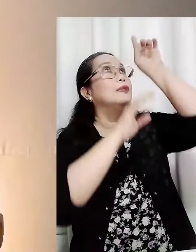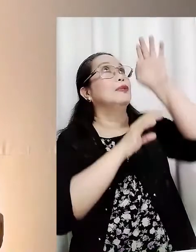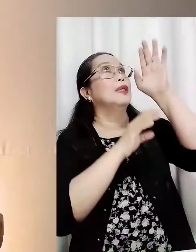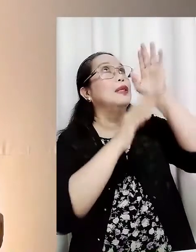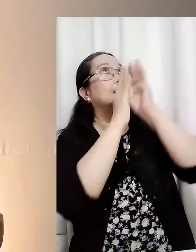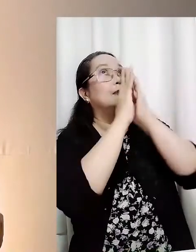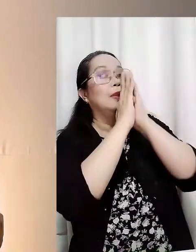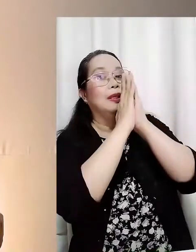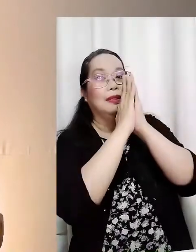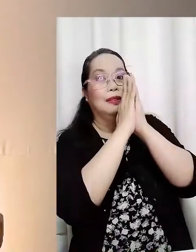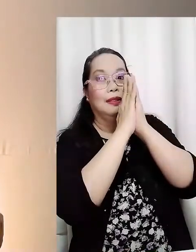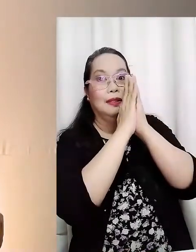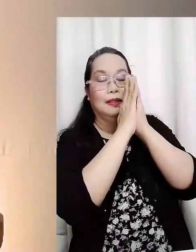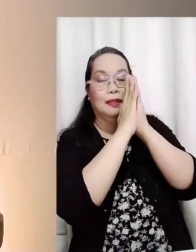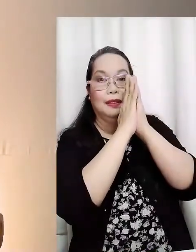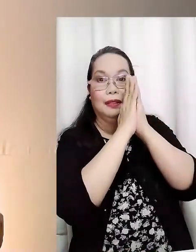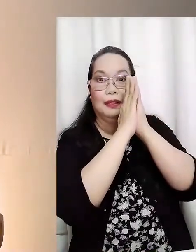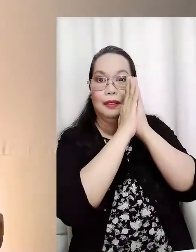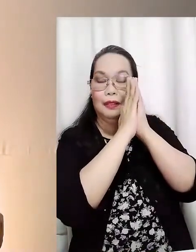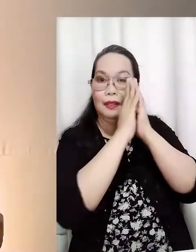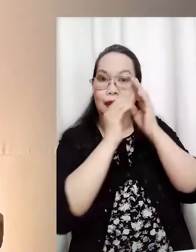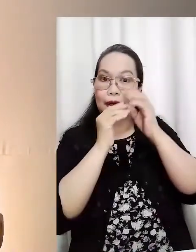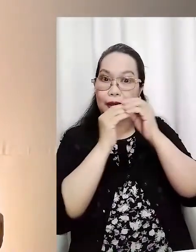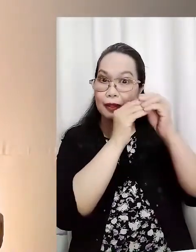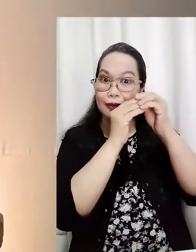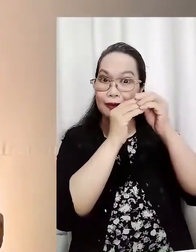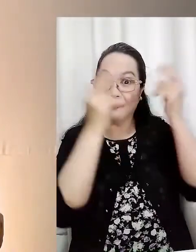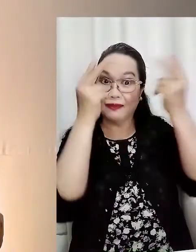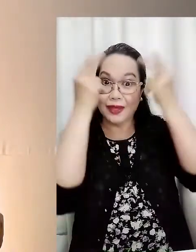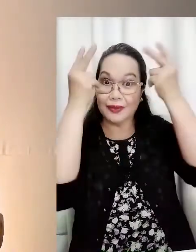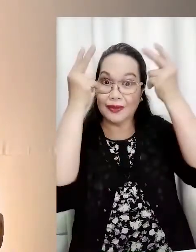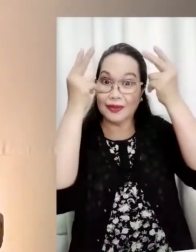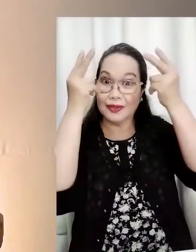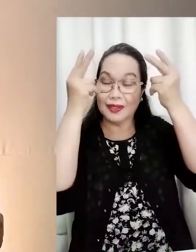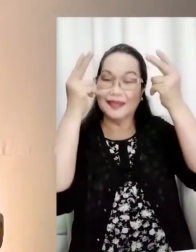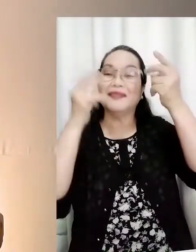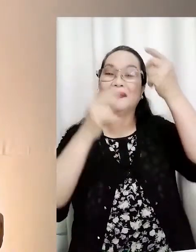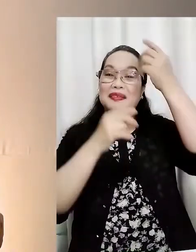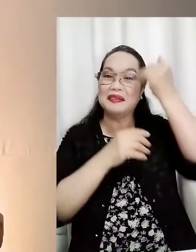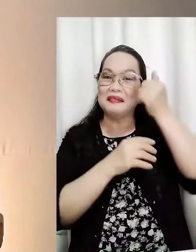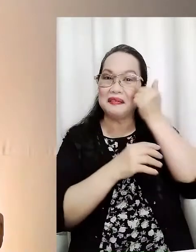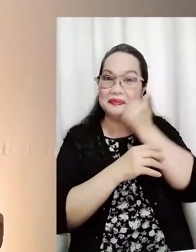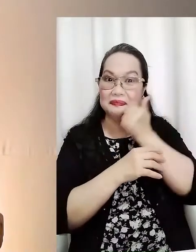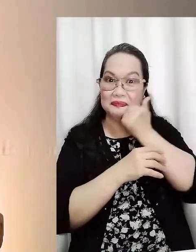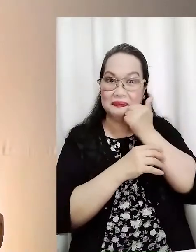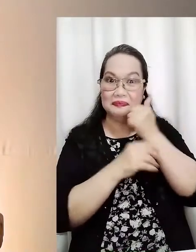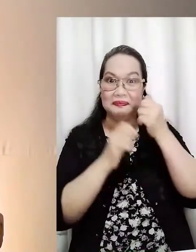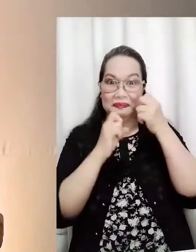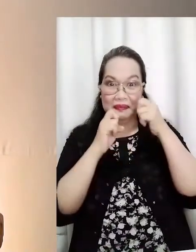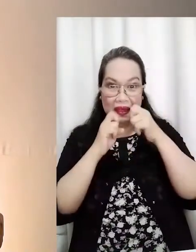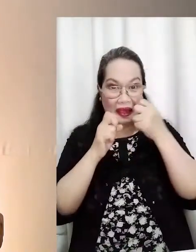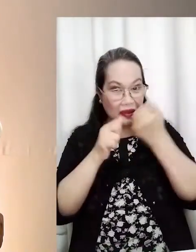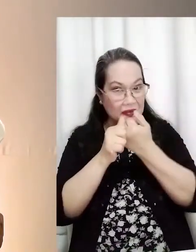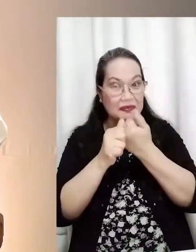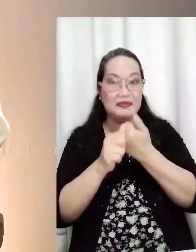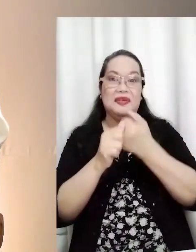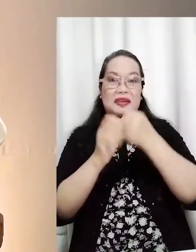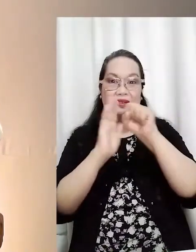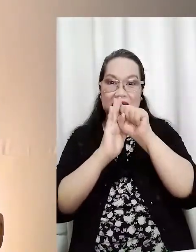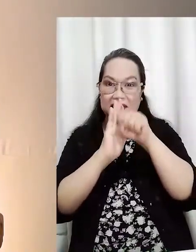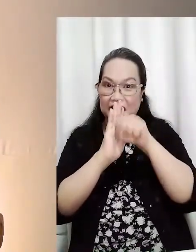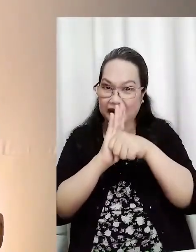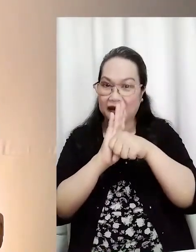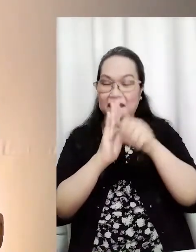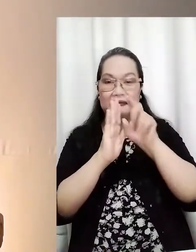is living victoriously not only every day, but even every hour and even every minute in